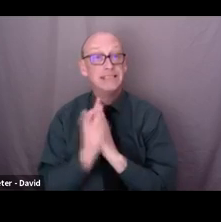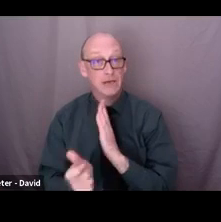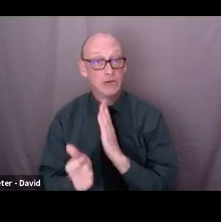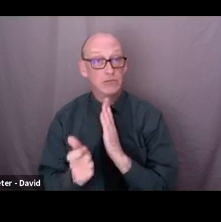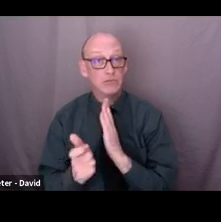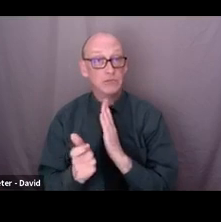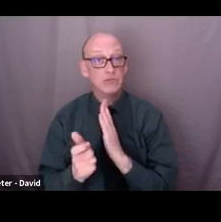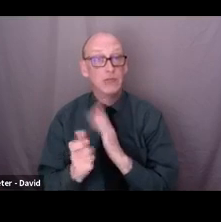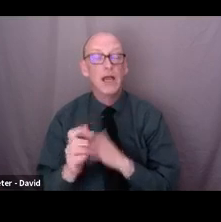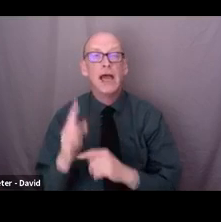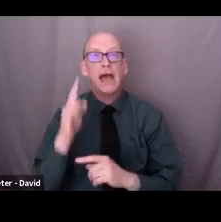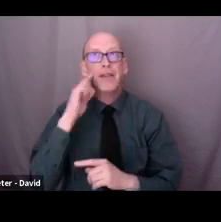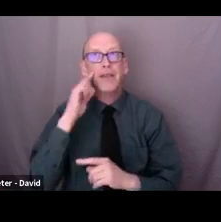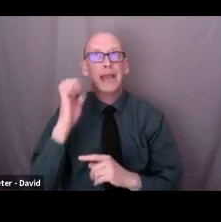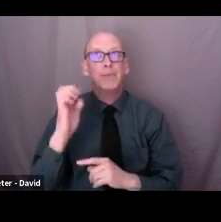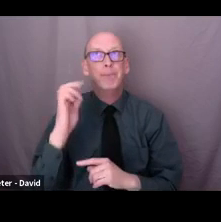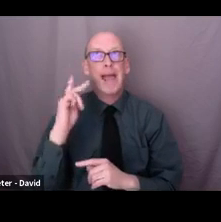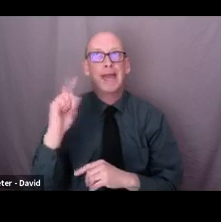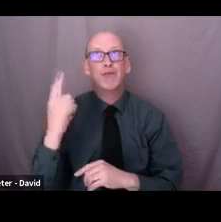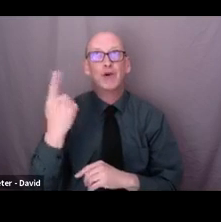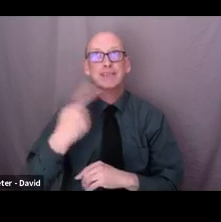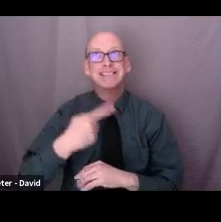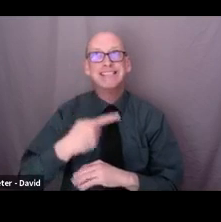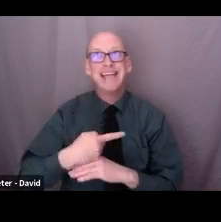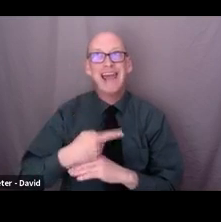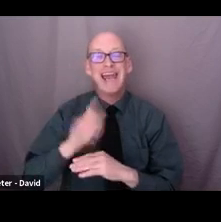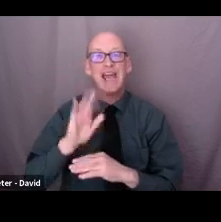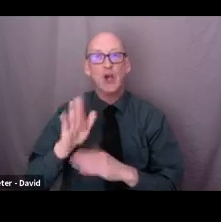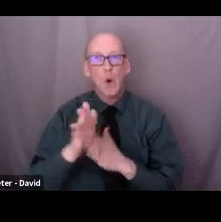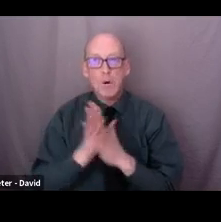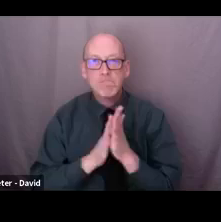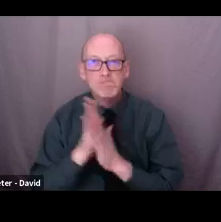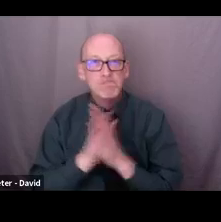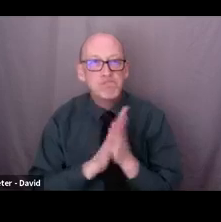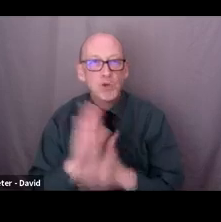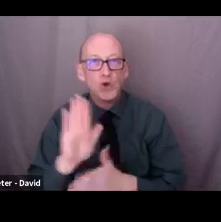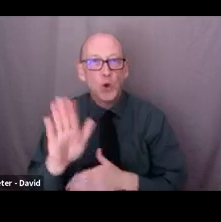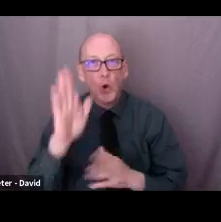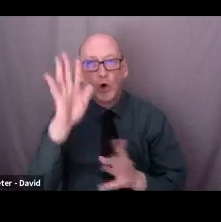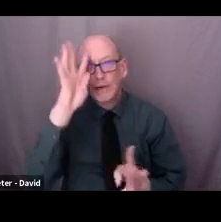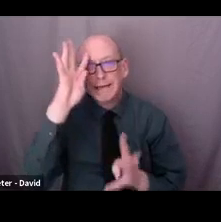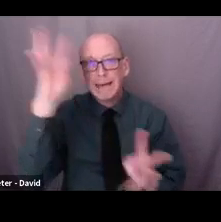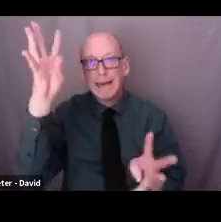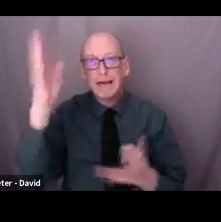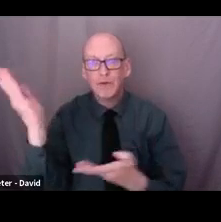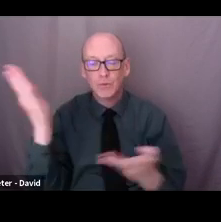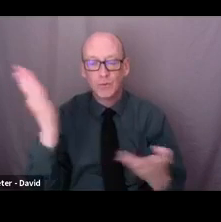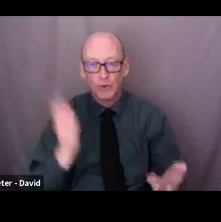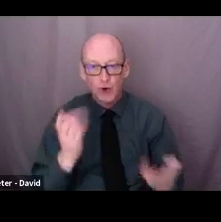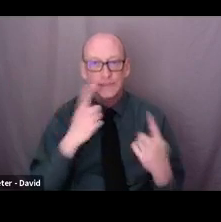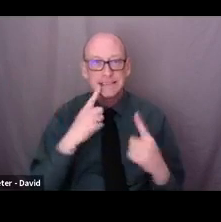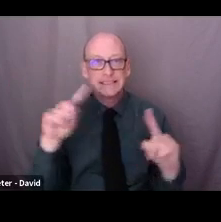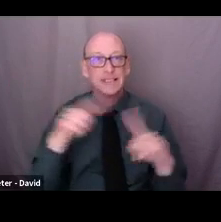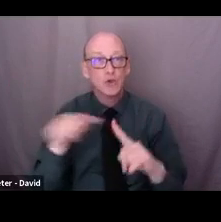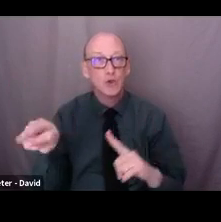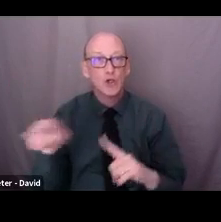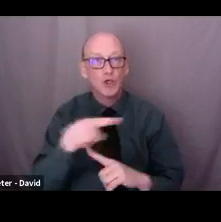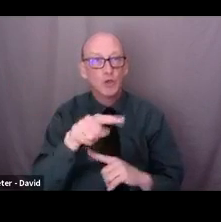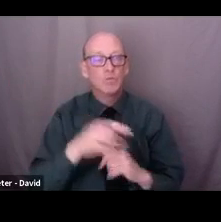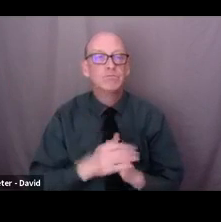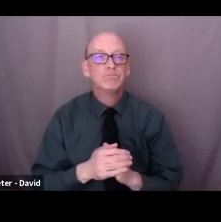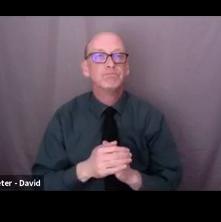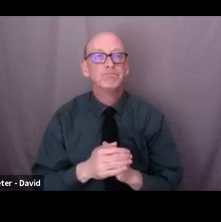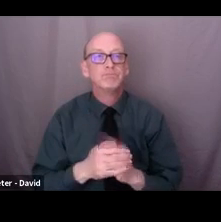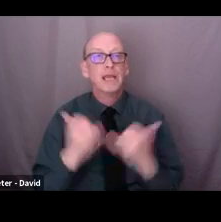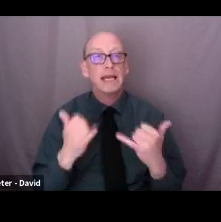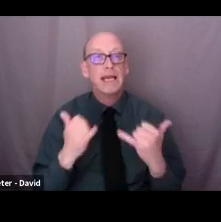back to the early days of your business. It was your tenacity and your creativity that brought you success. Now, to take on